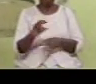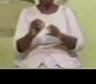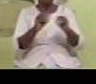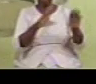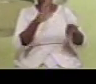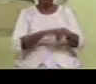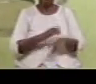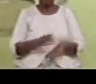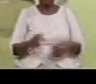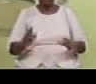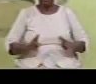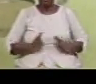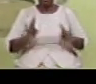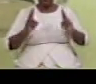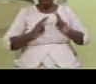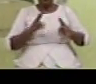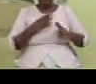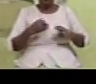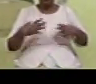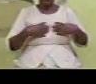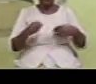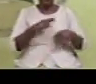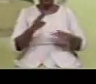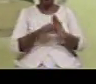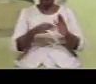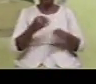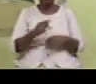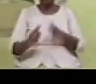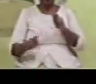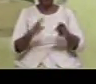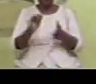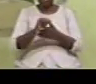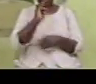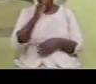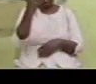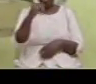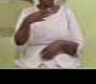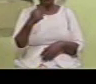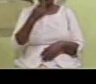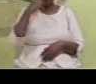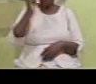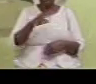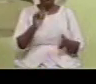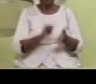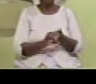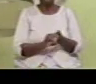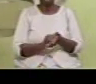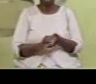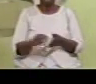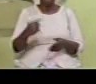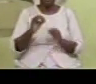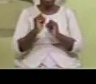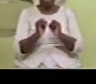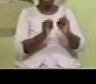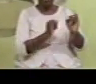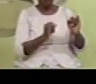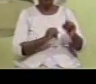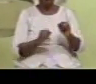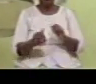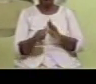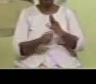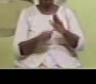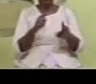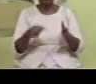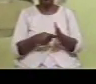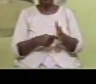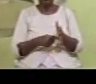health and cleanliness of his people. That was why he commanded that the individual under consideration, that